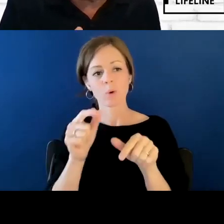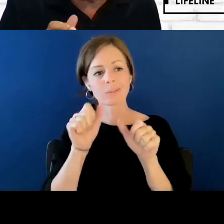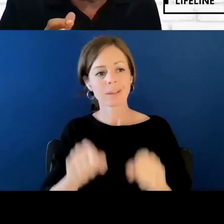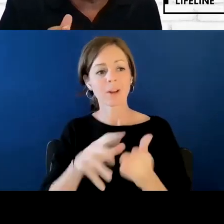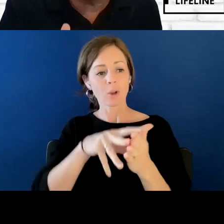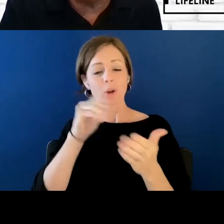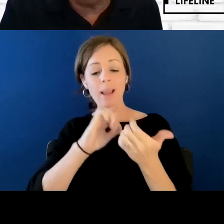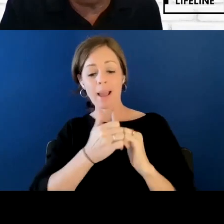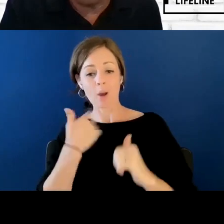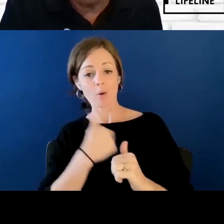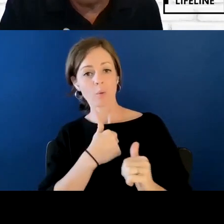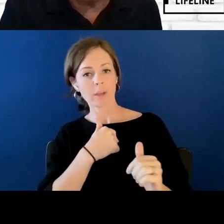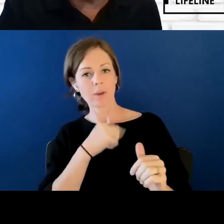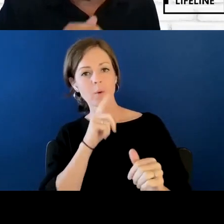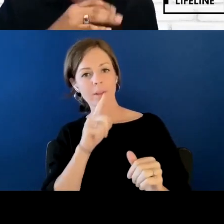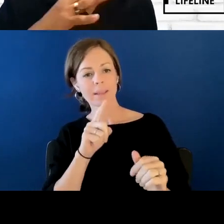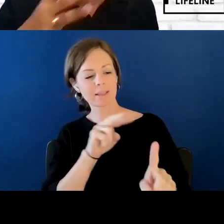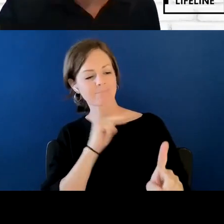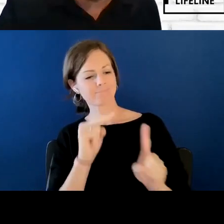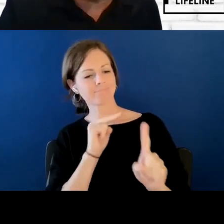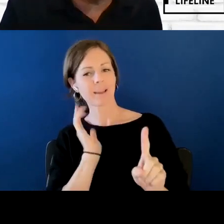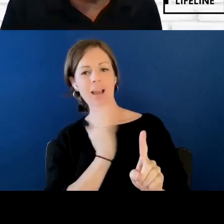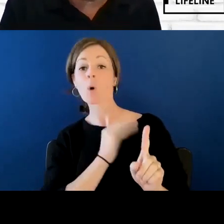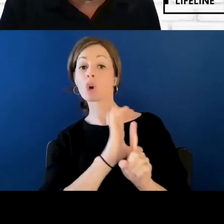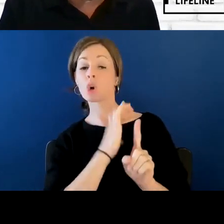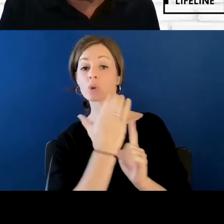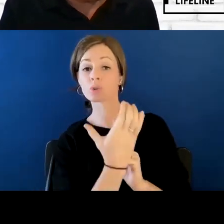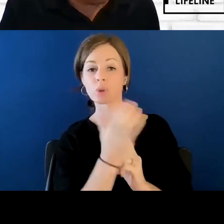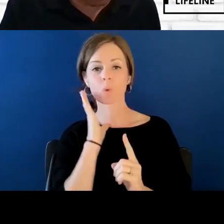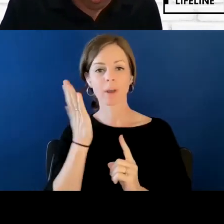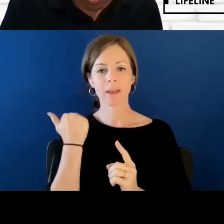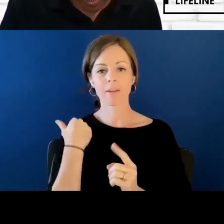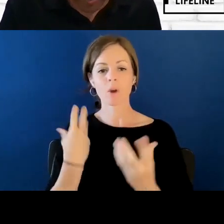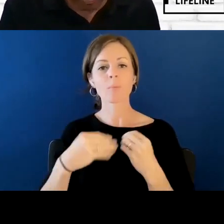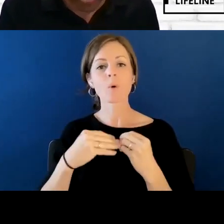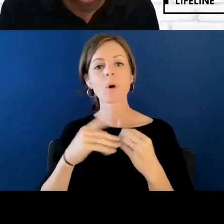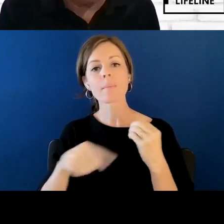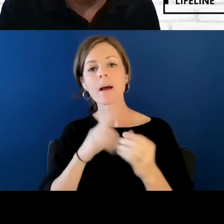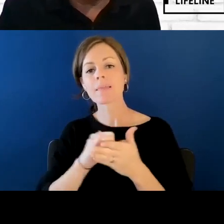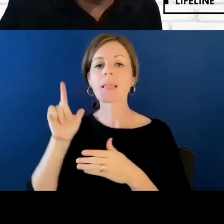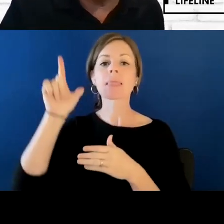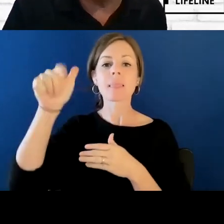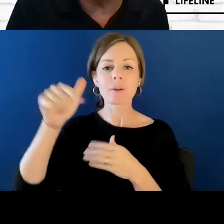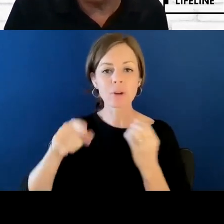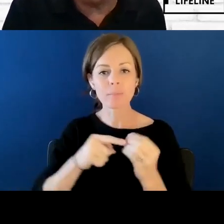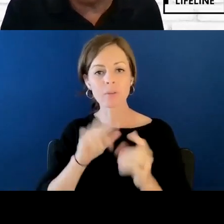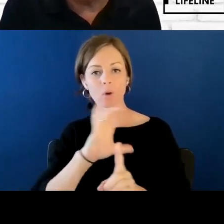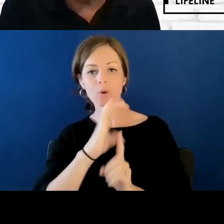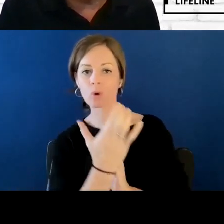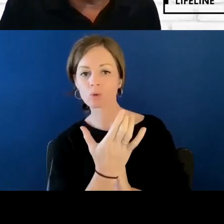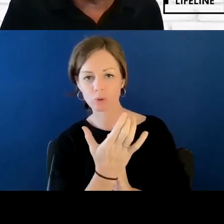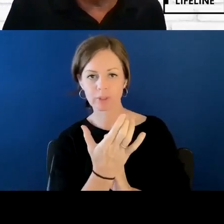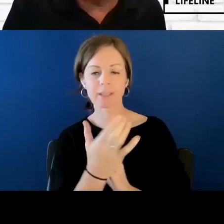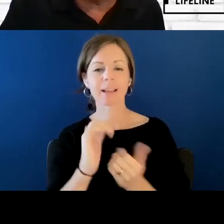we look at our cultures. And there will be a lot more coming up later about cultural aspects of delivery of